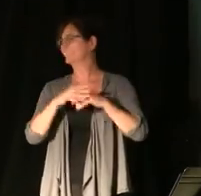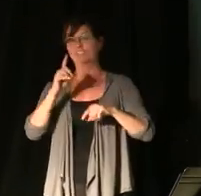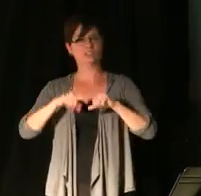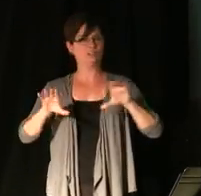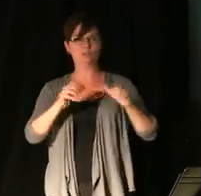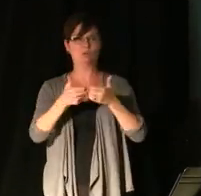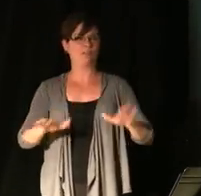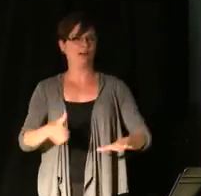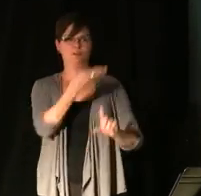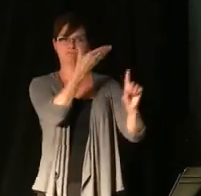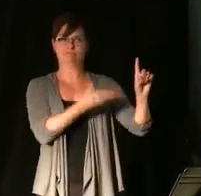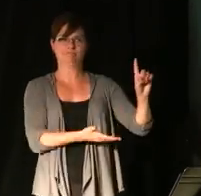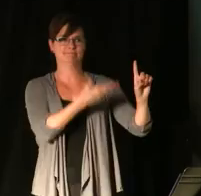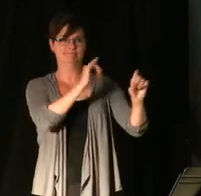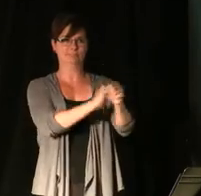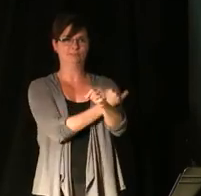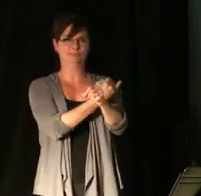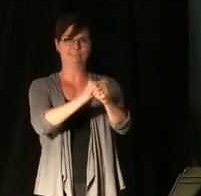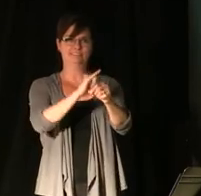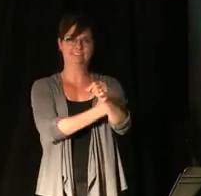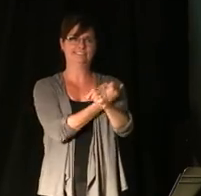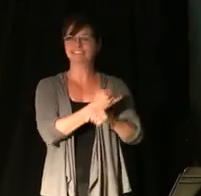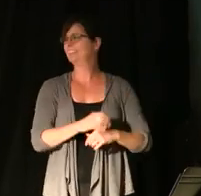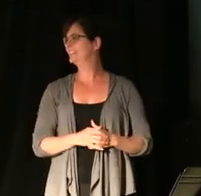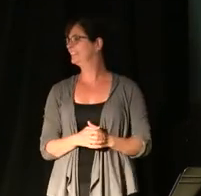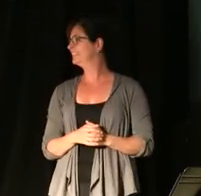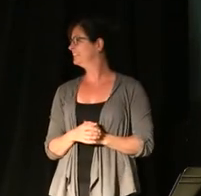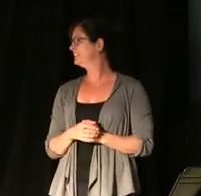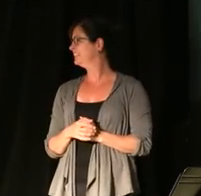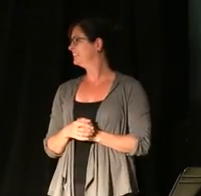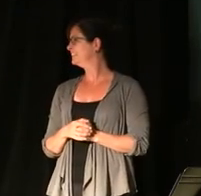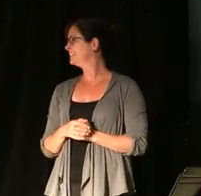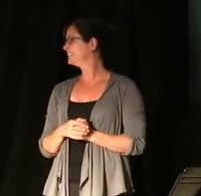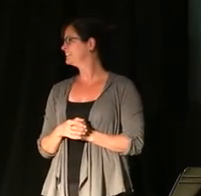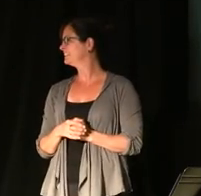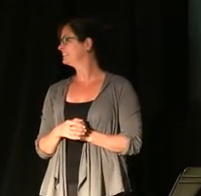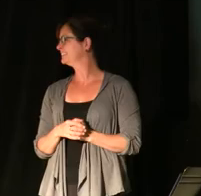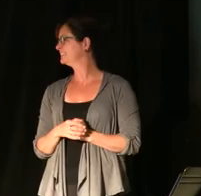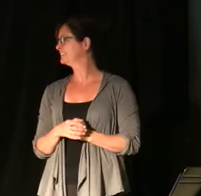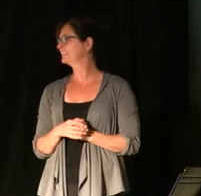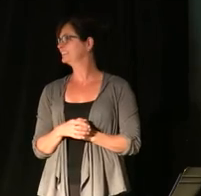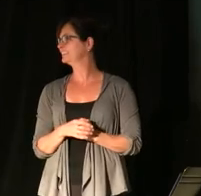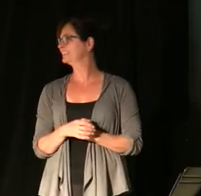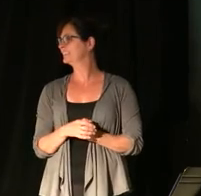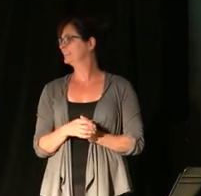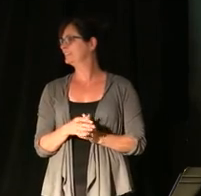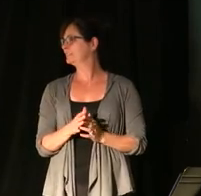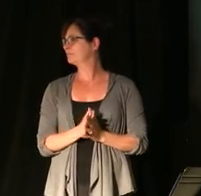All right. All right, let's go.